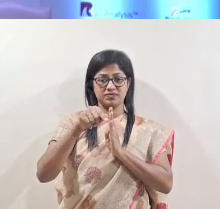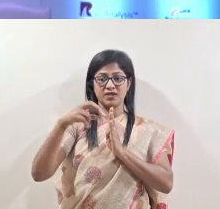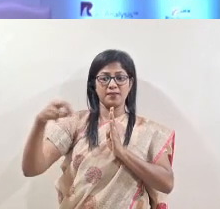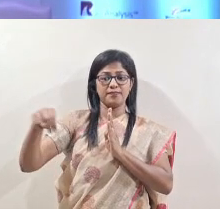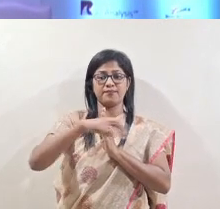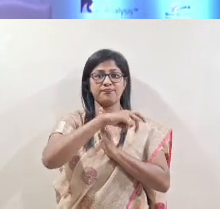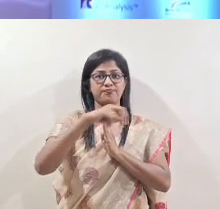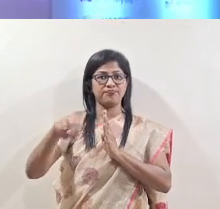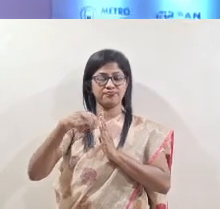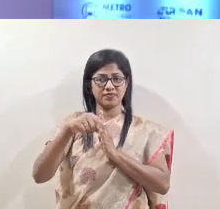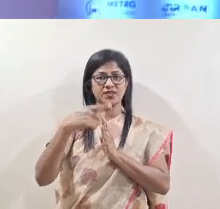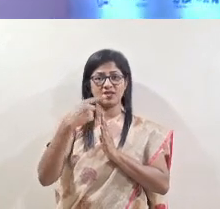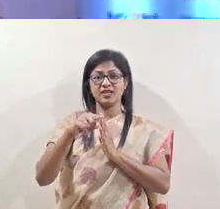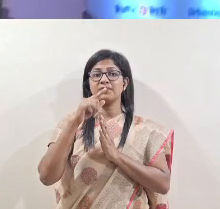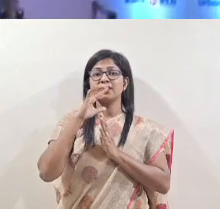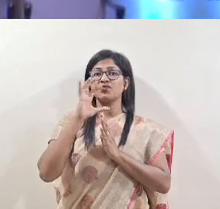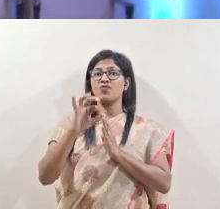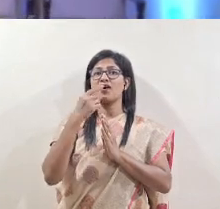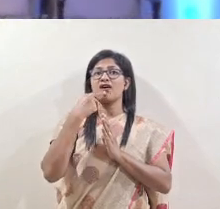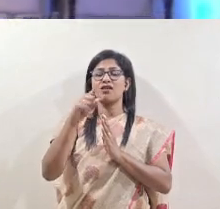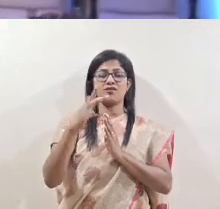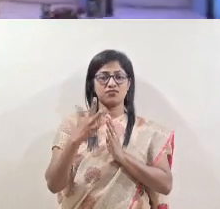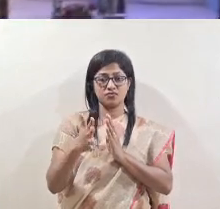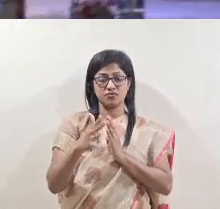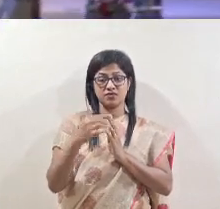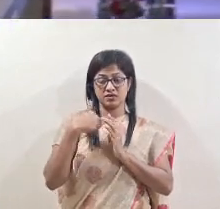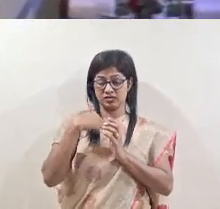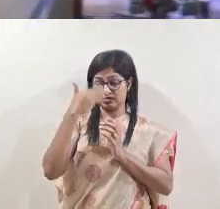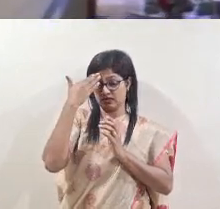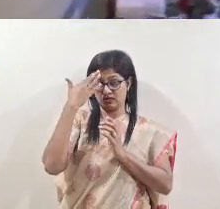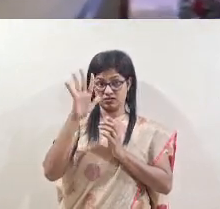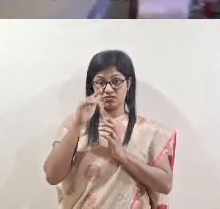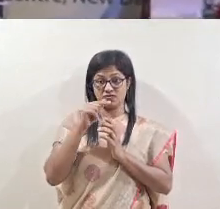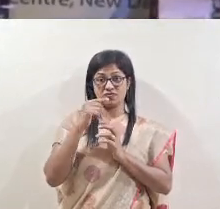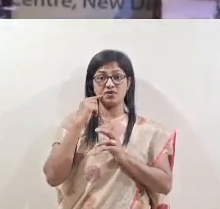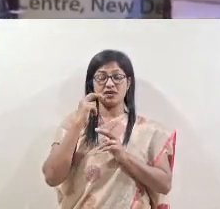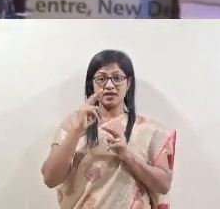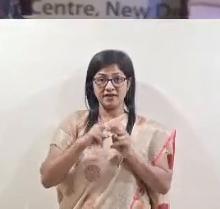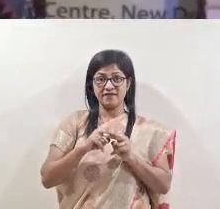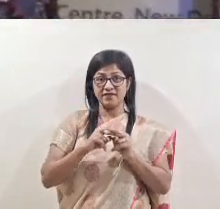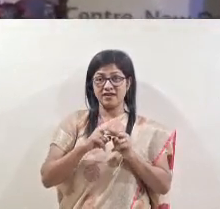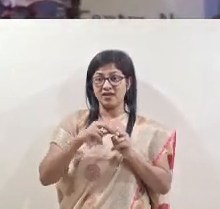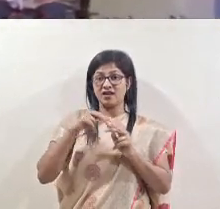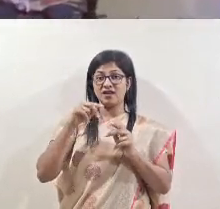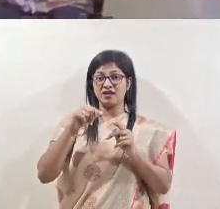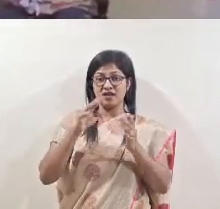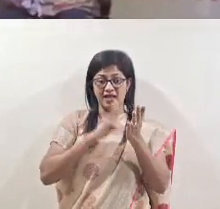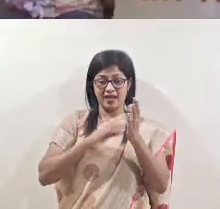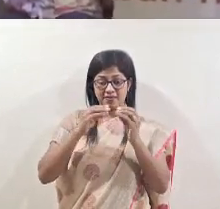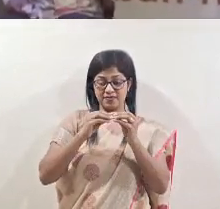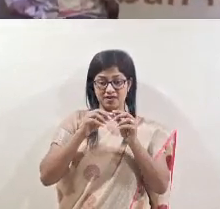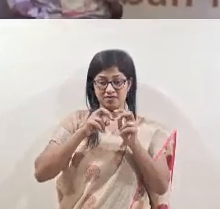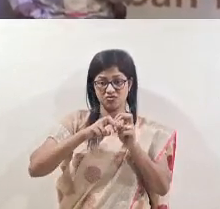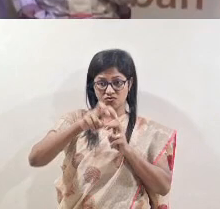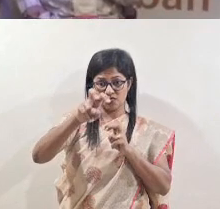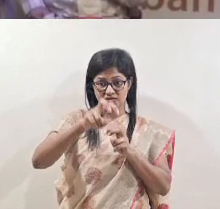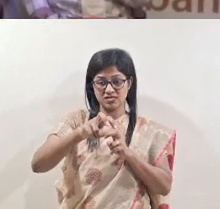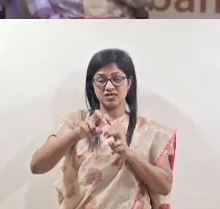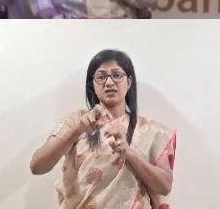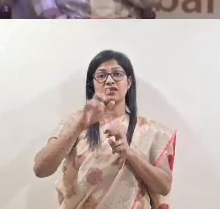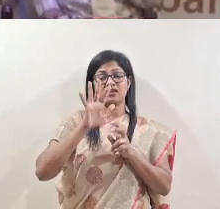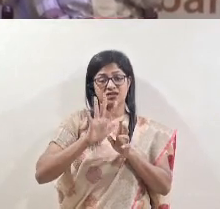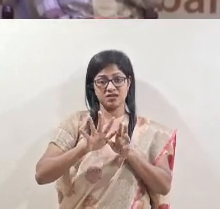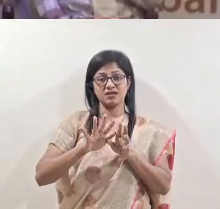Yes, basically illegal crossings. Basically, So I don't know whether, because if there is a mid block crossing, it has to be a marked crossing, it has to be